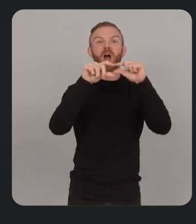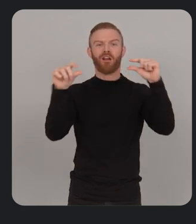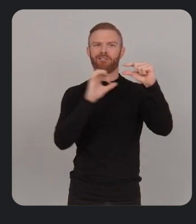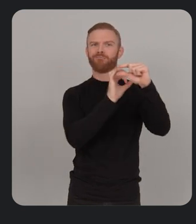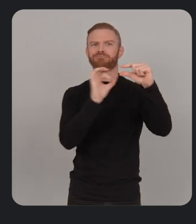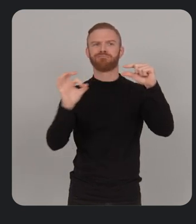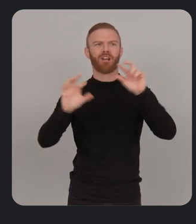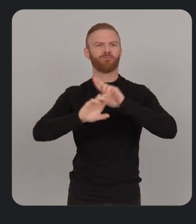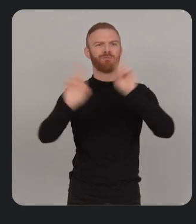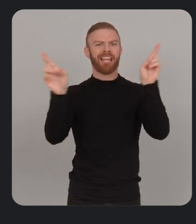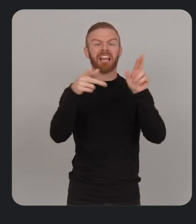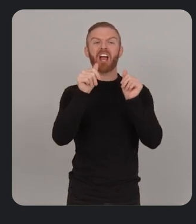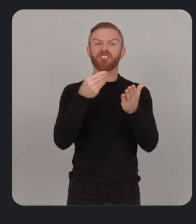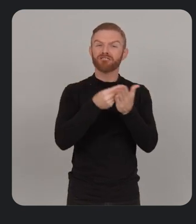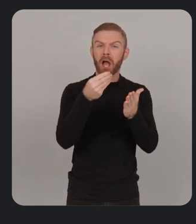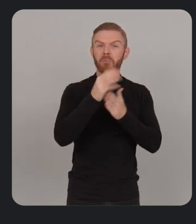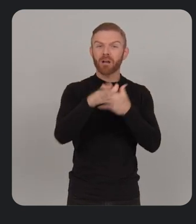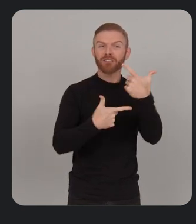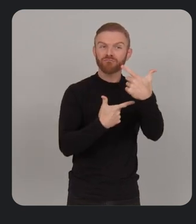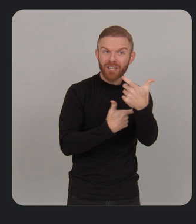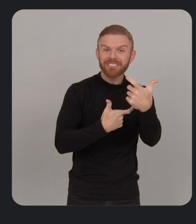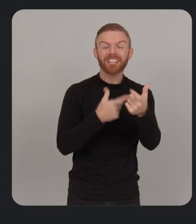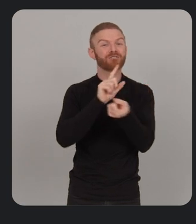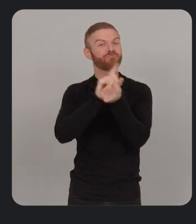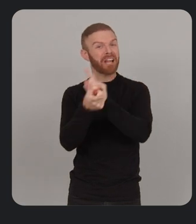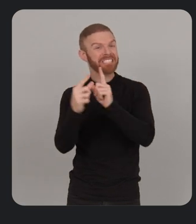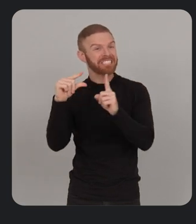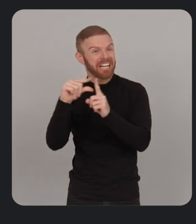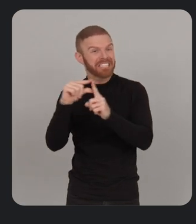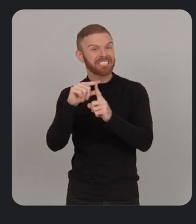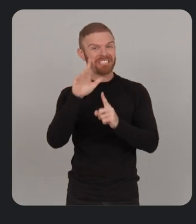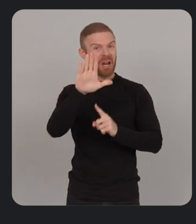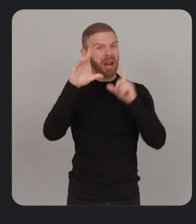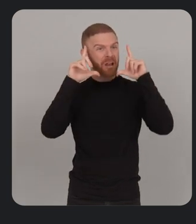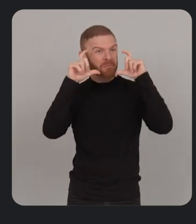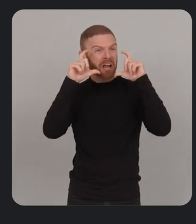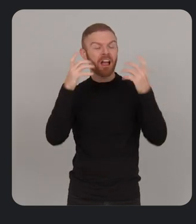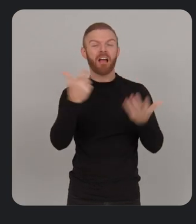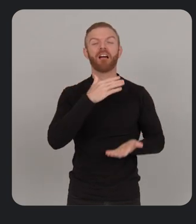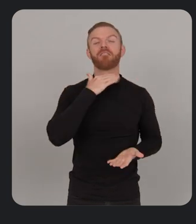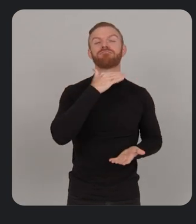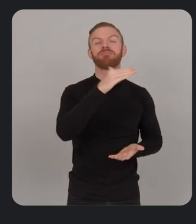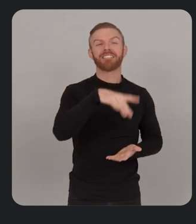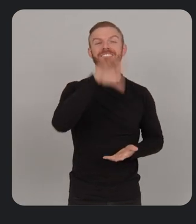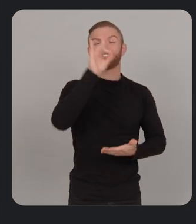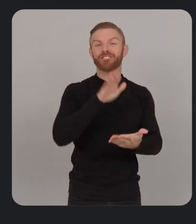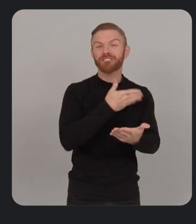to shop your screenshots, translate text with your camera, hum to search, and more.